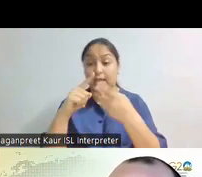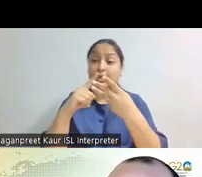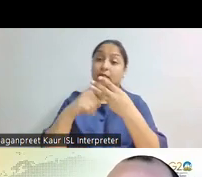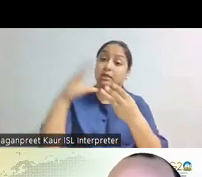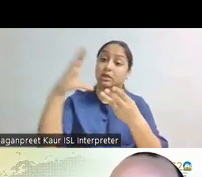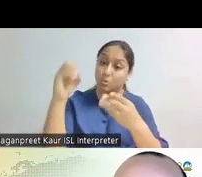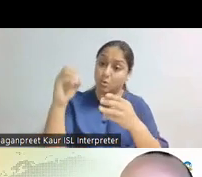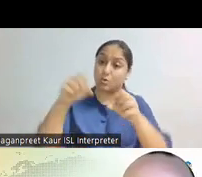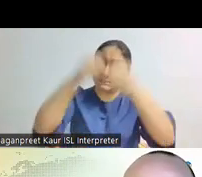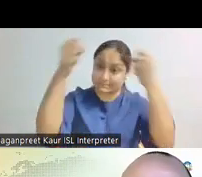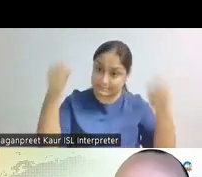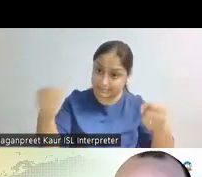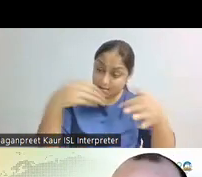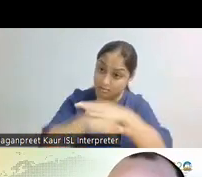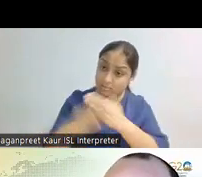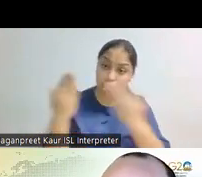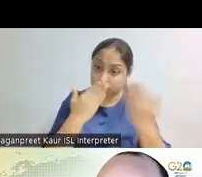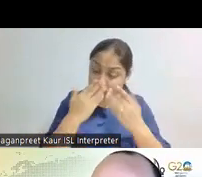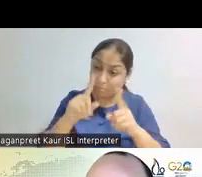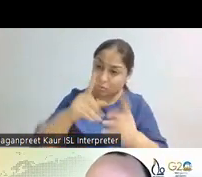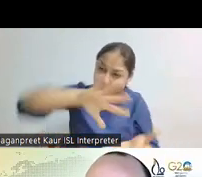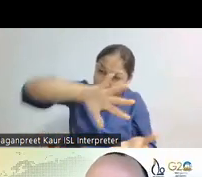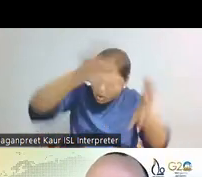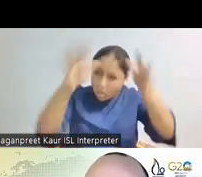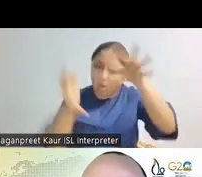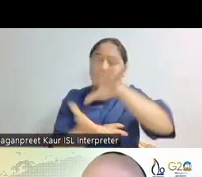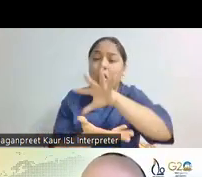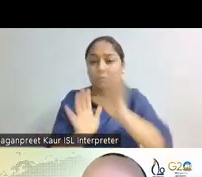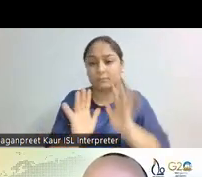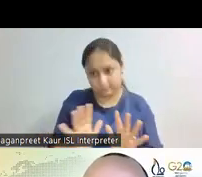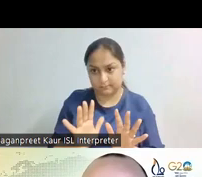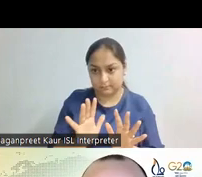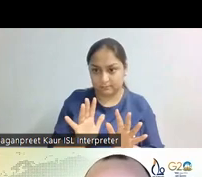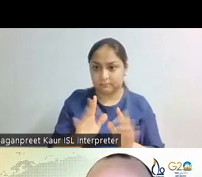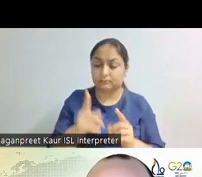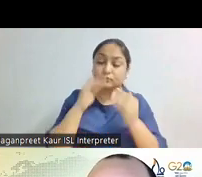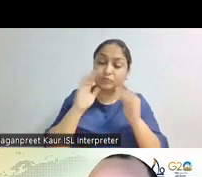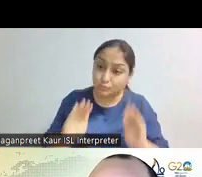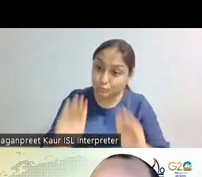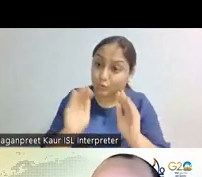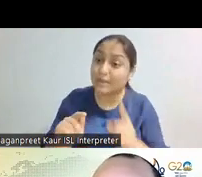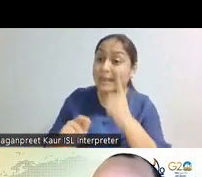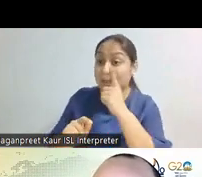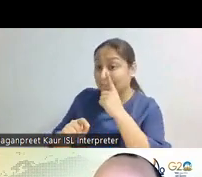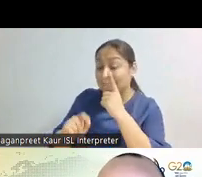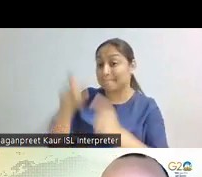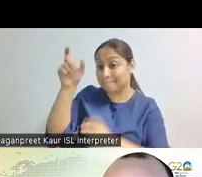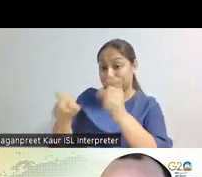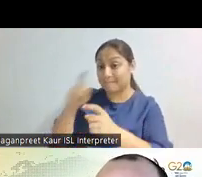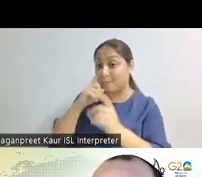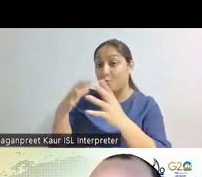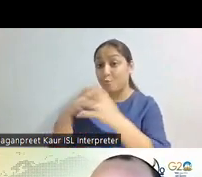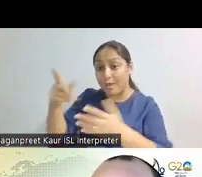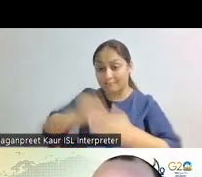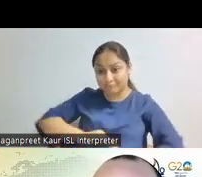education from a more holistic perspective. This includes from supporting mothers during pregnancy to humanistic teacher